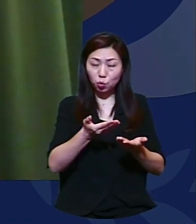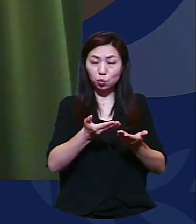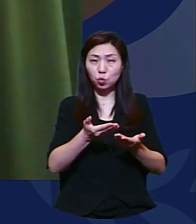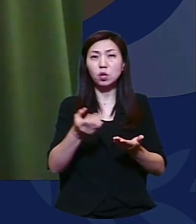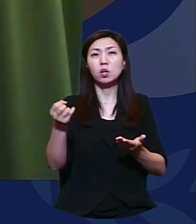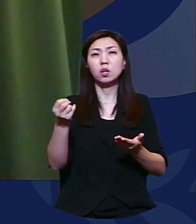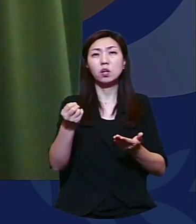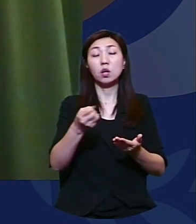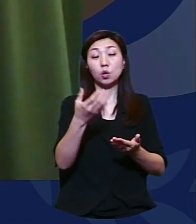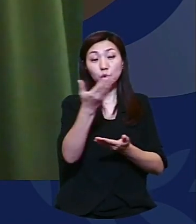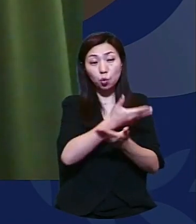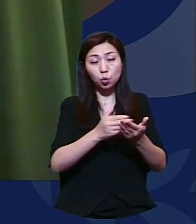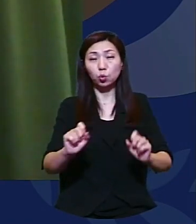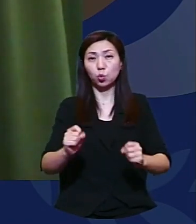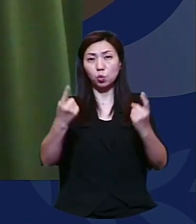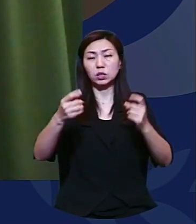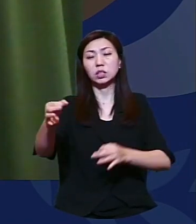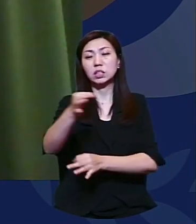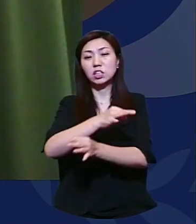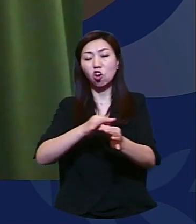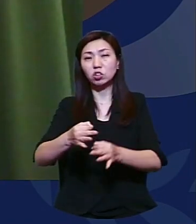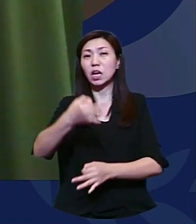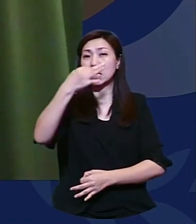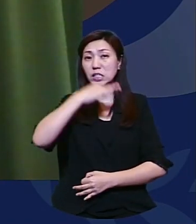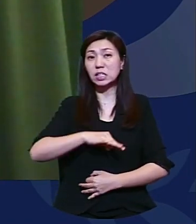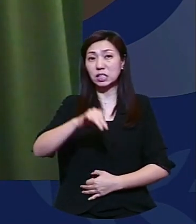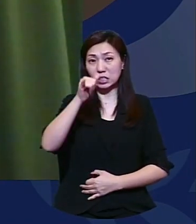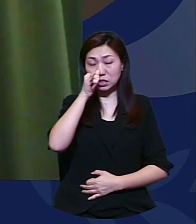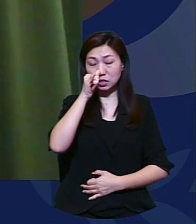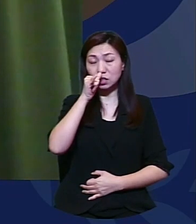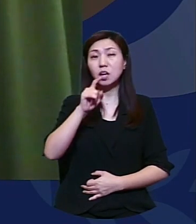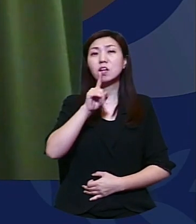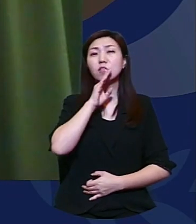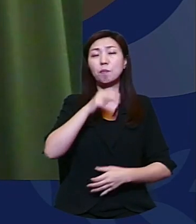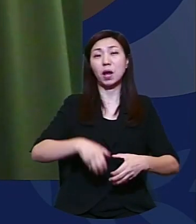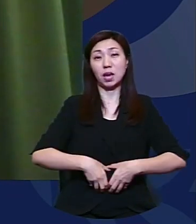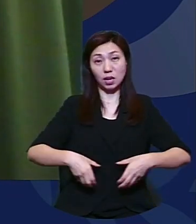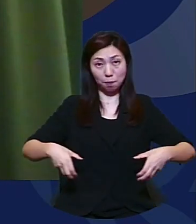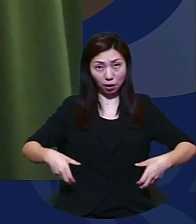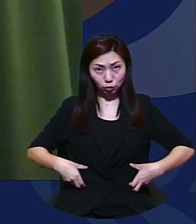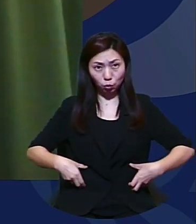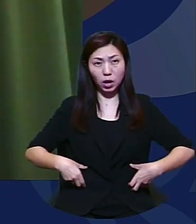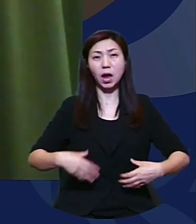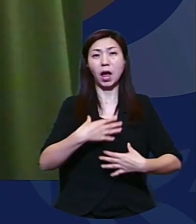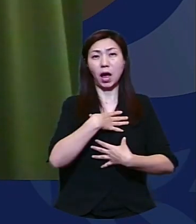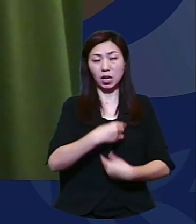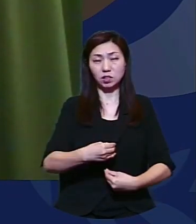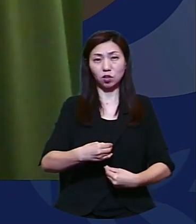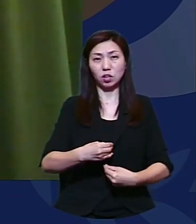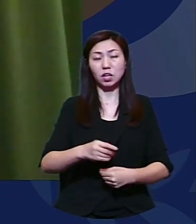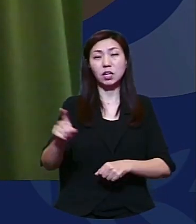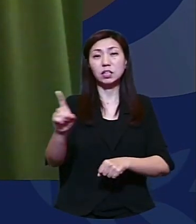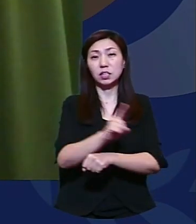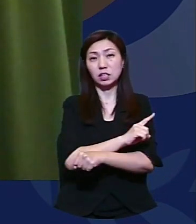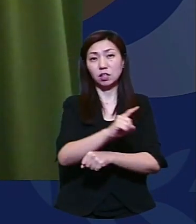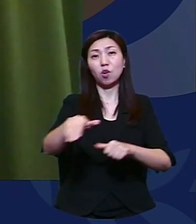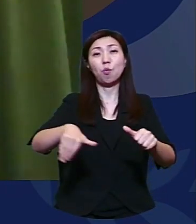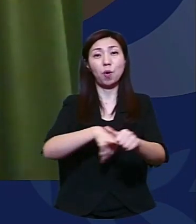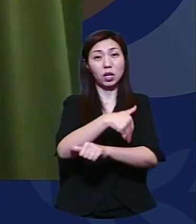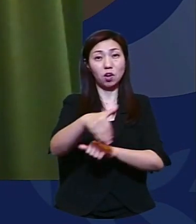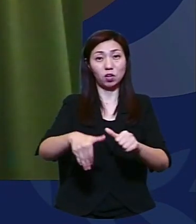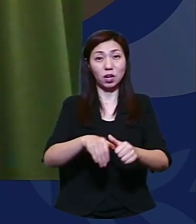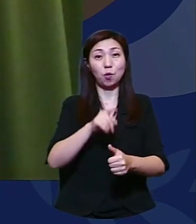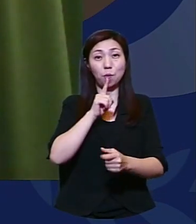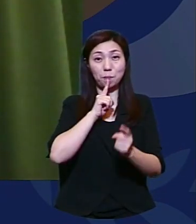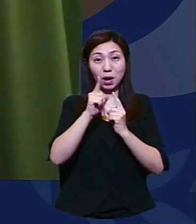And this is a helpful definition, but once we launched the digital strategy and we rolled up our sleeves and we began implementing it, we found out that we needed an even